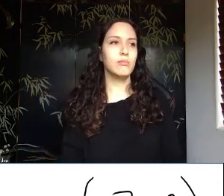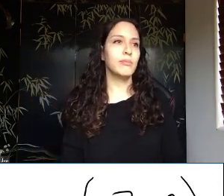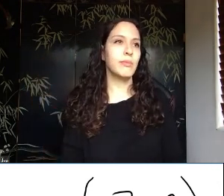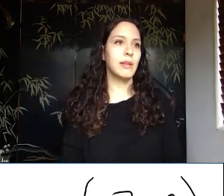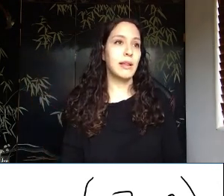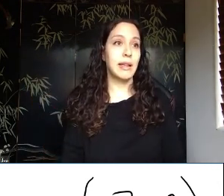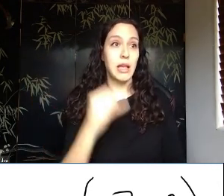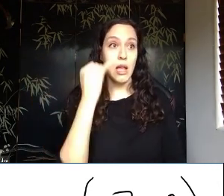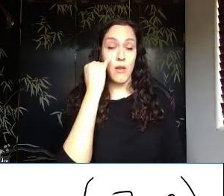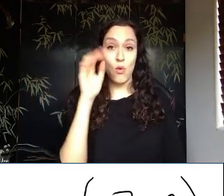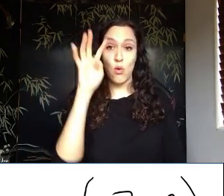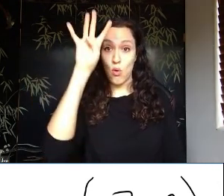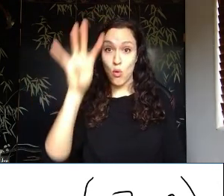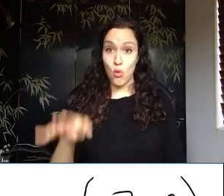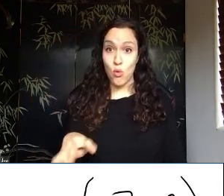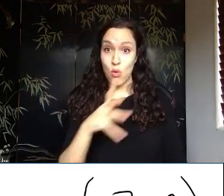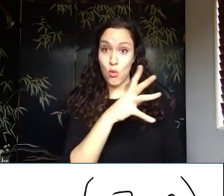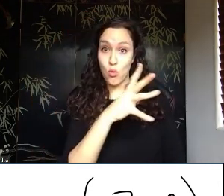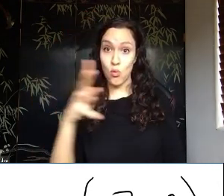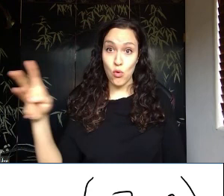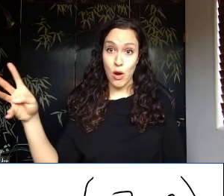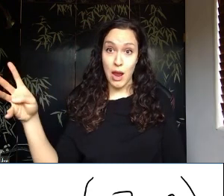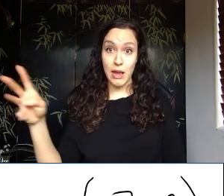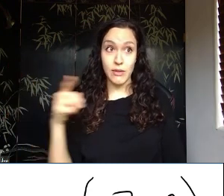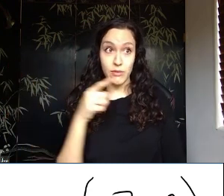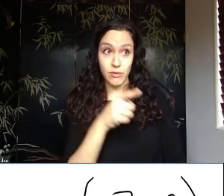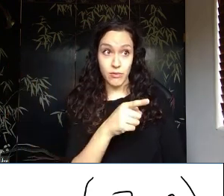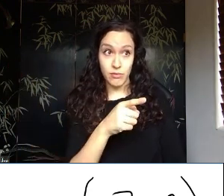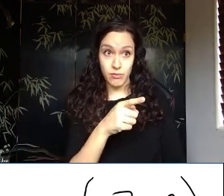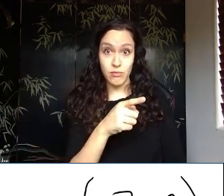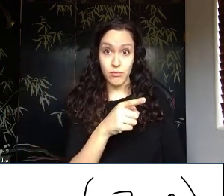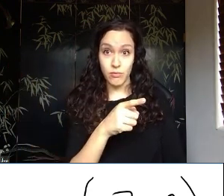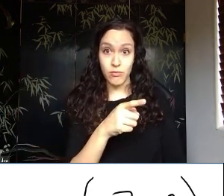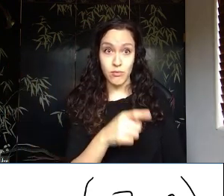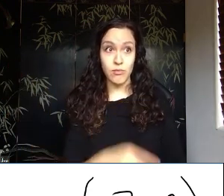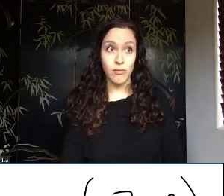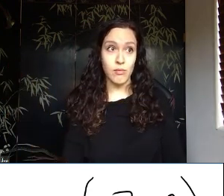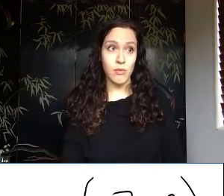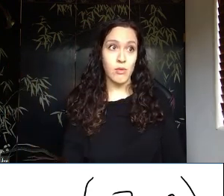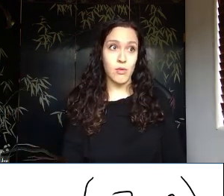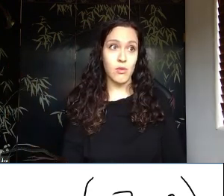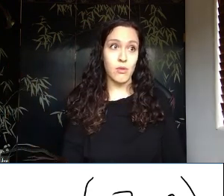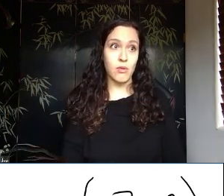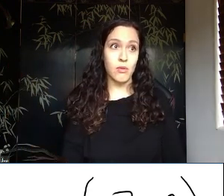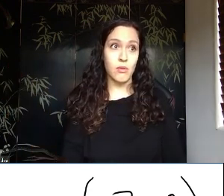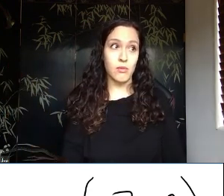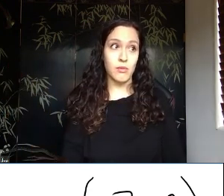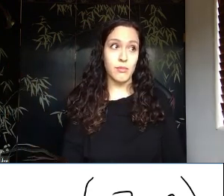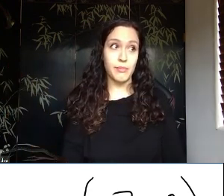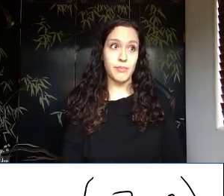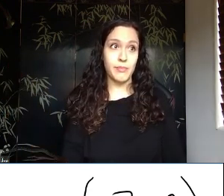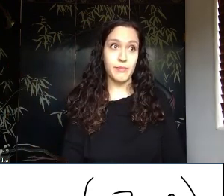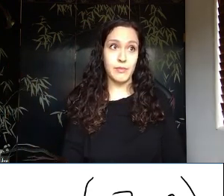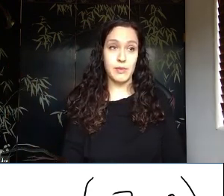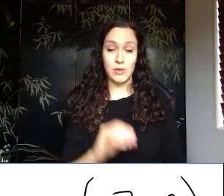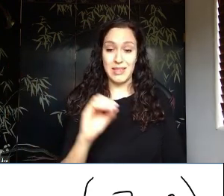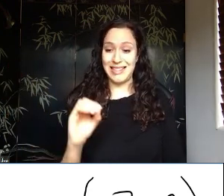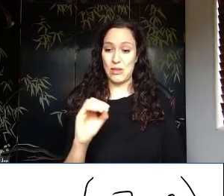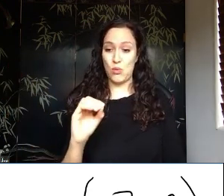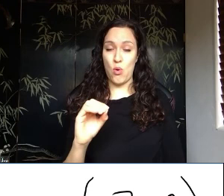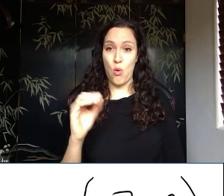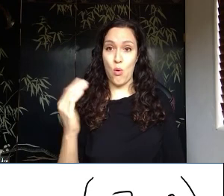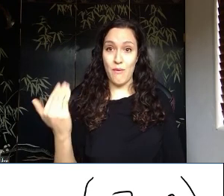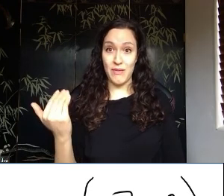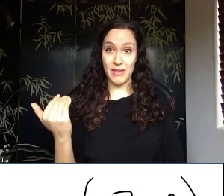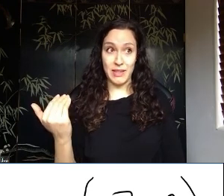If I were to graph this line, okay, here's my coordinate plane. I'll find 0, 15. So 0, 15 could